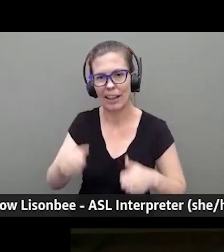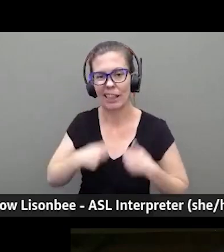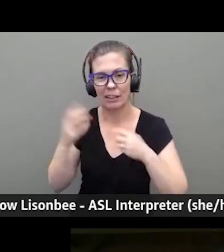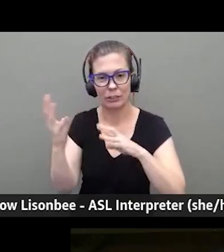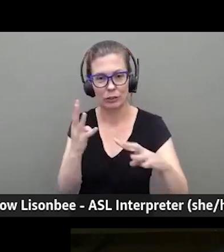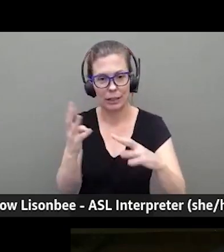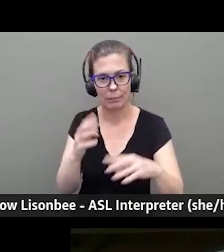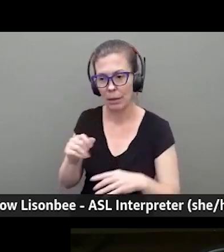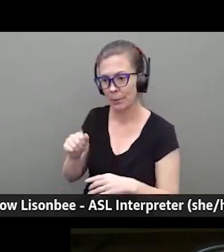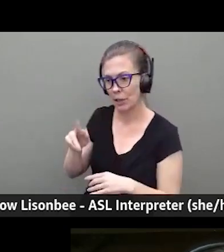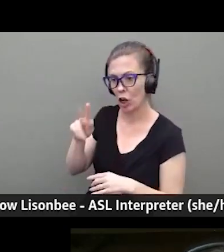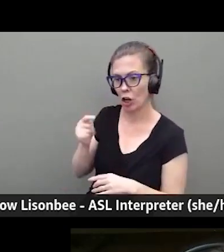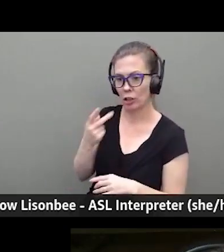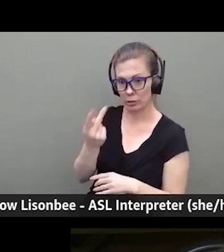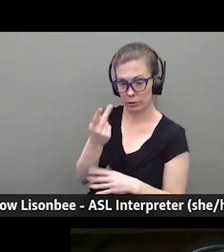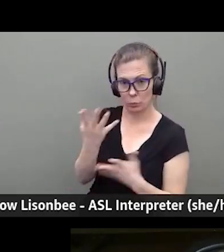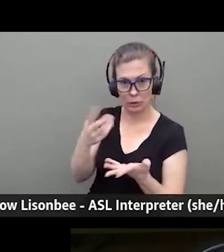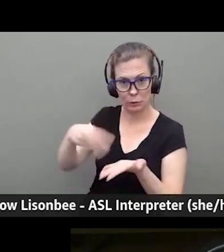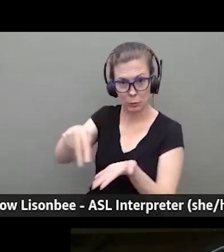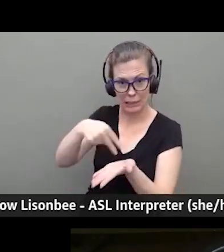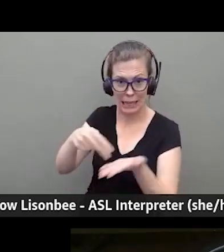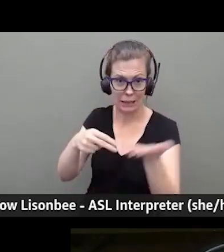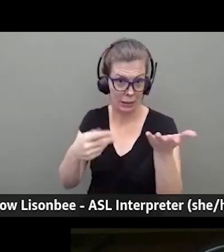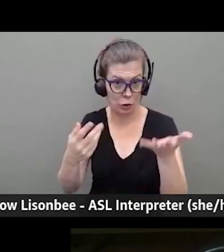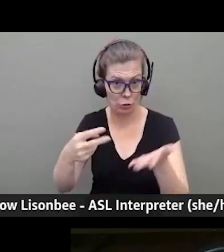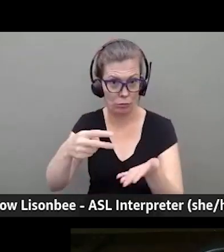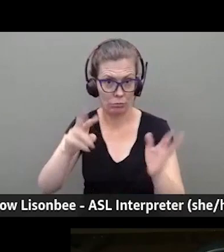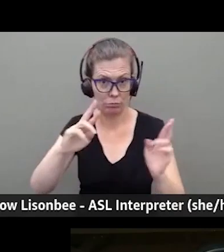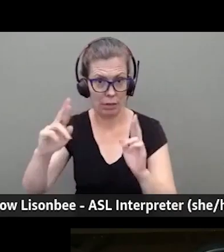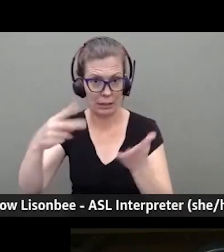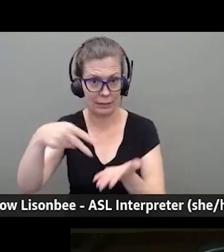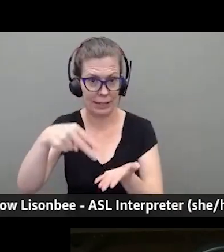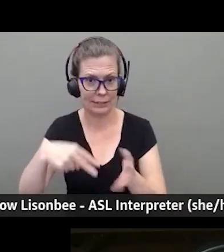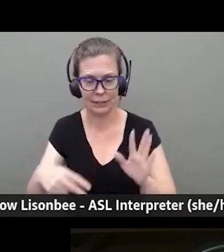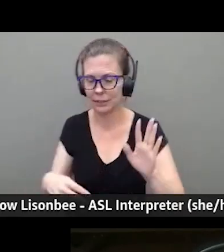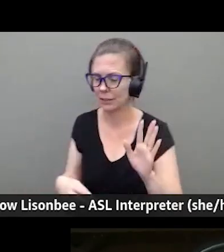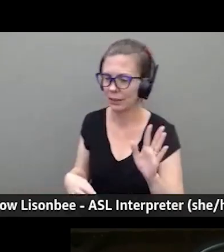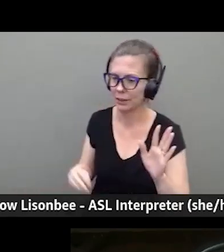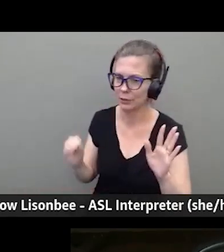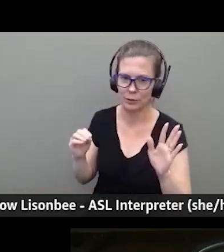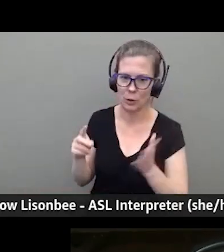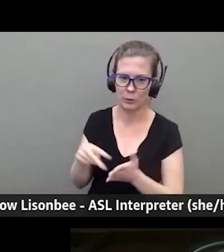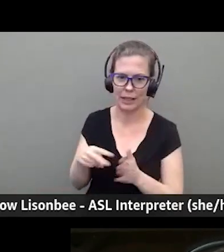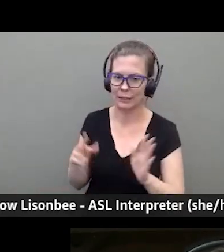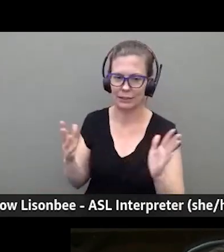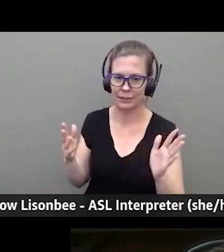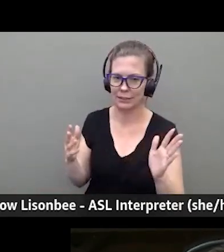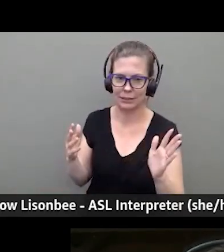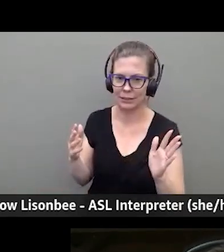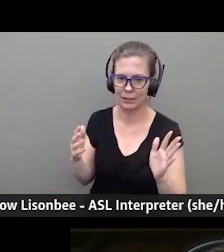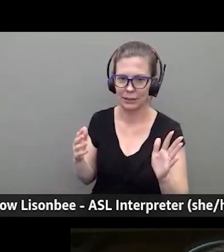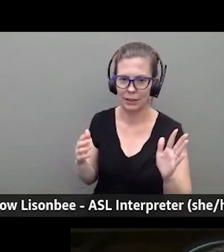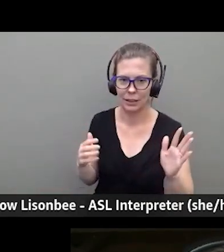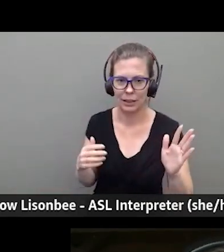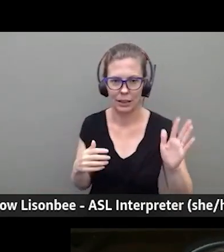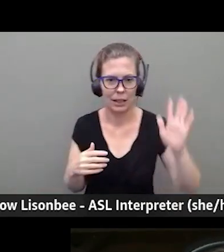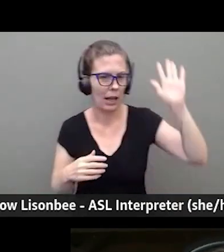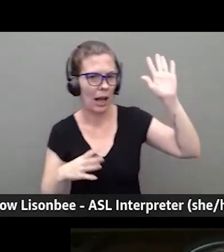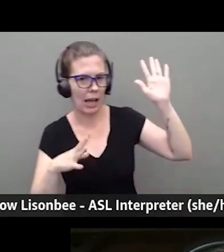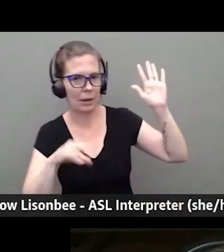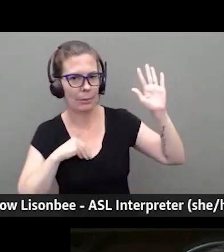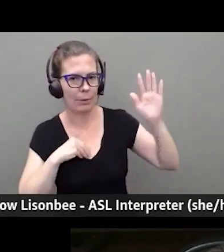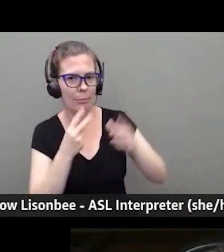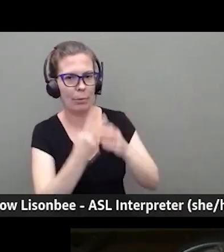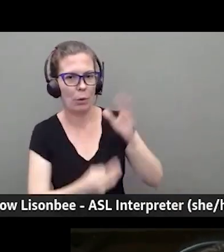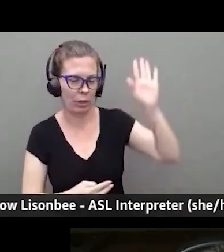would like to have a dance off. Art, are you ready? Do you want? There will be no dance off. No? But okay. I'll take them both. I can